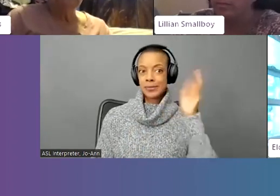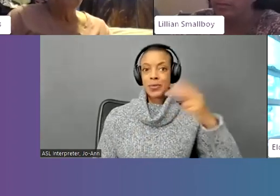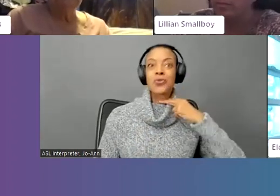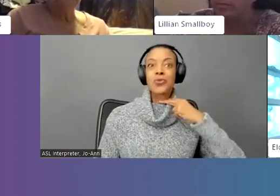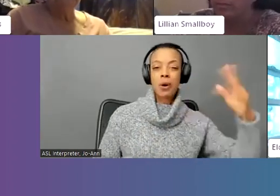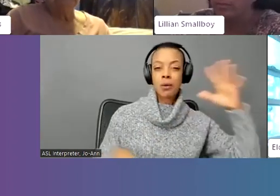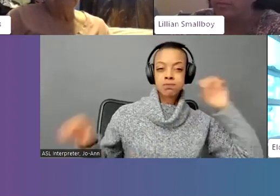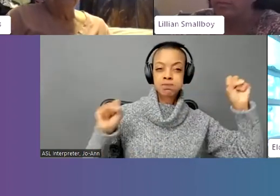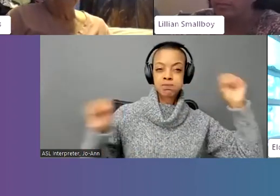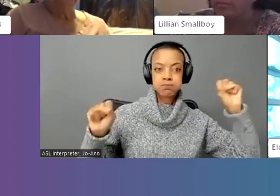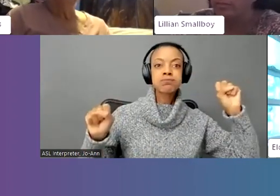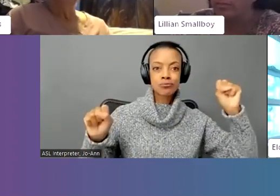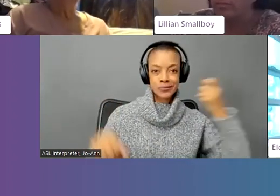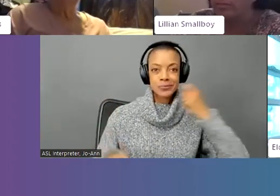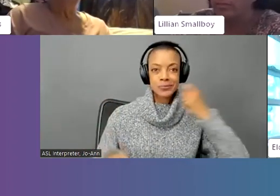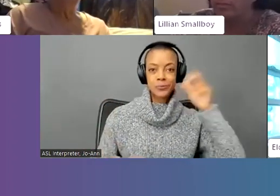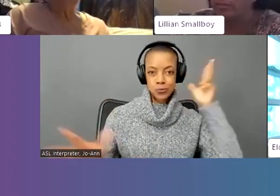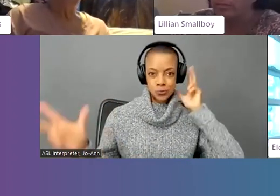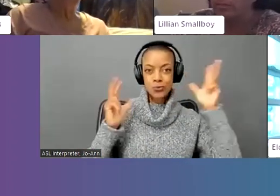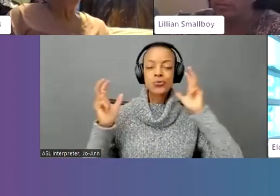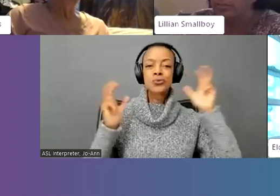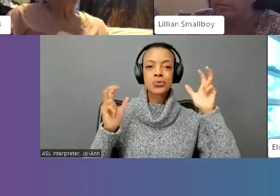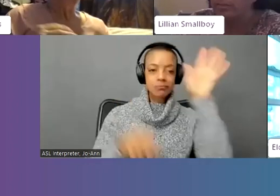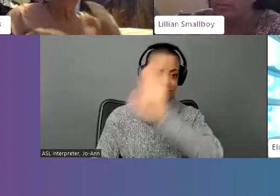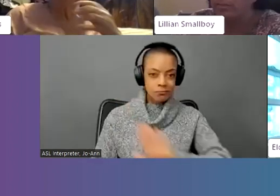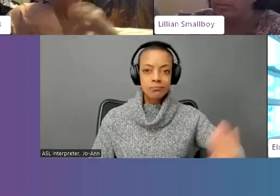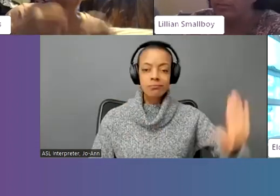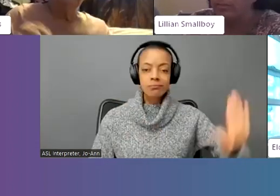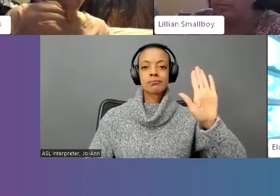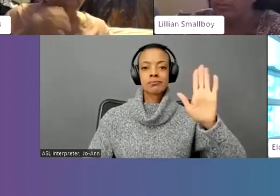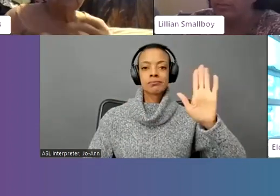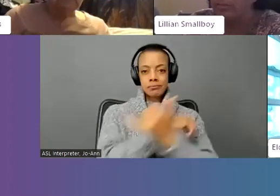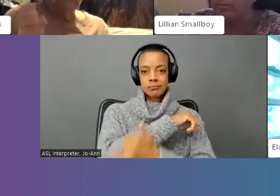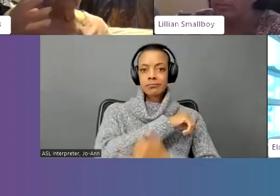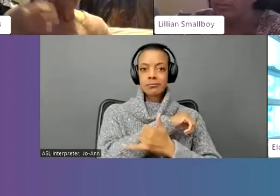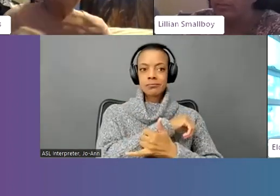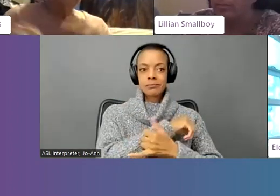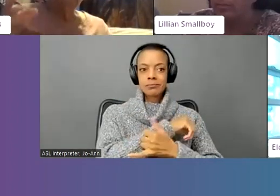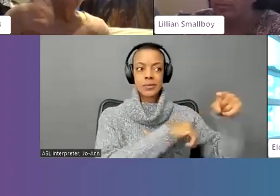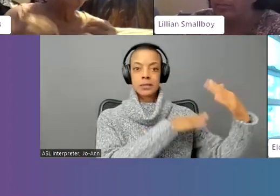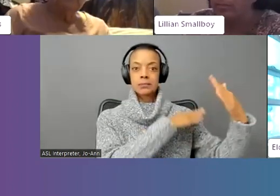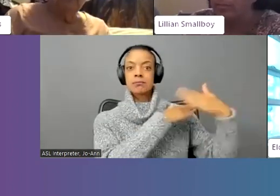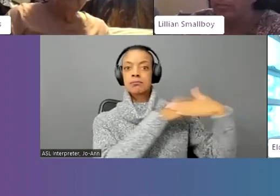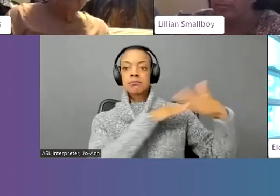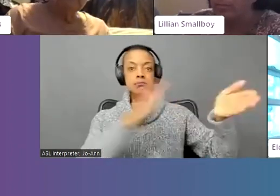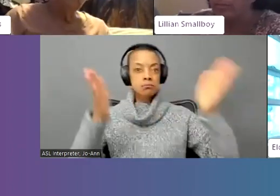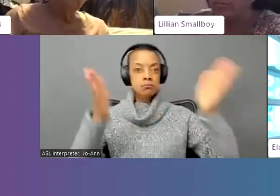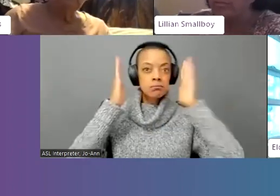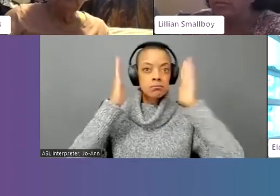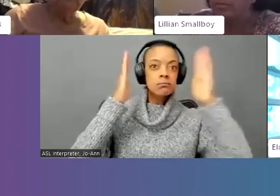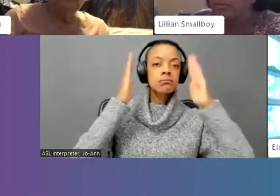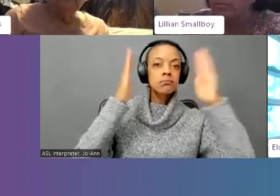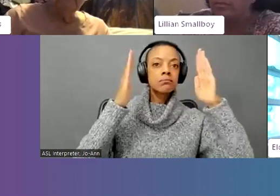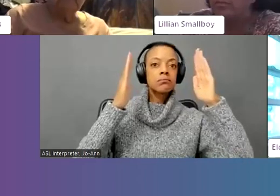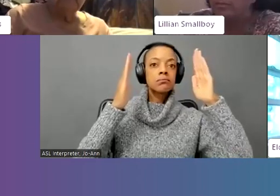the country. You know, and they tell us to be aware because, you know, the storms are coming to clean